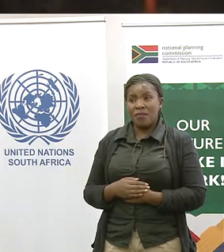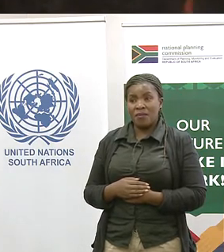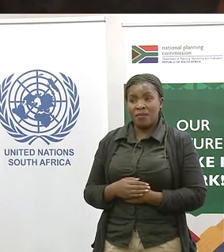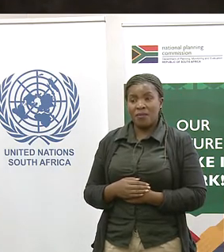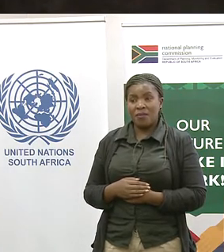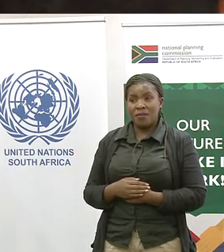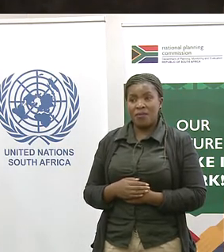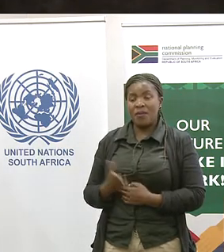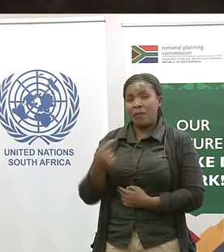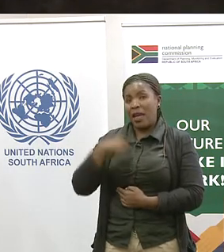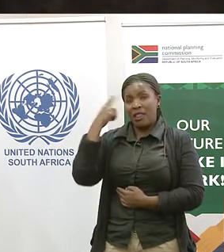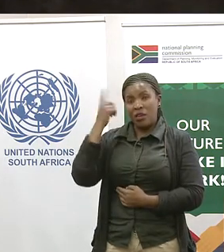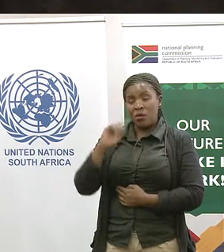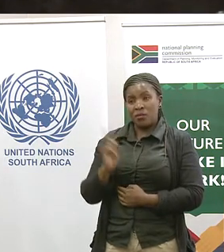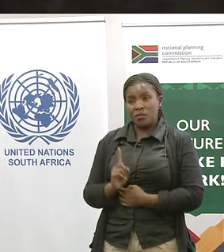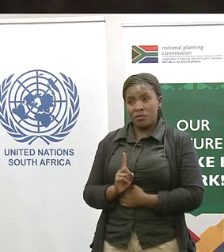I think that